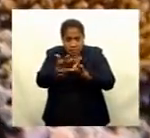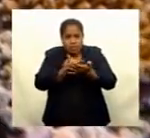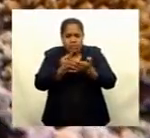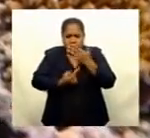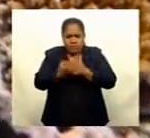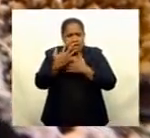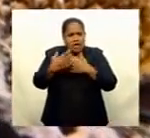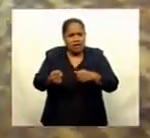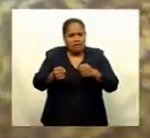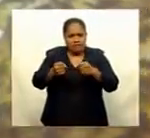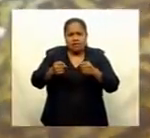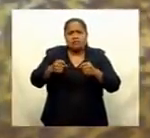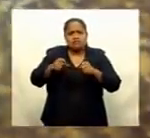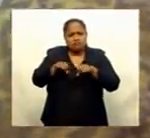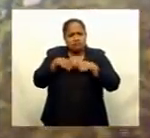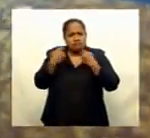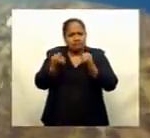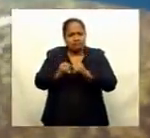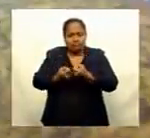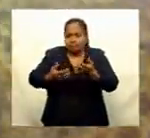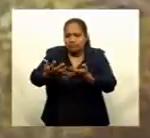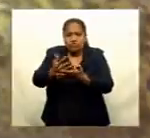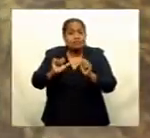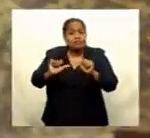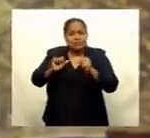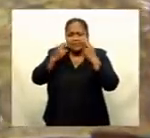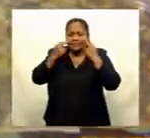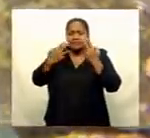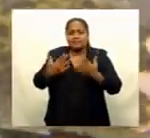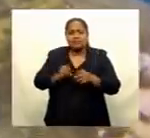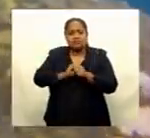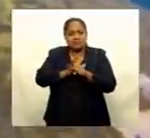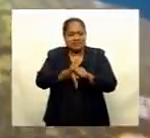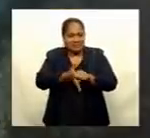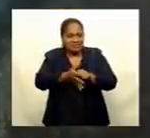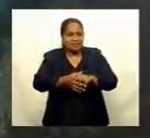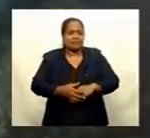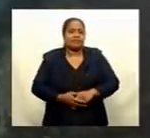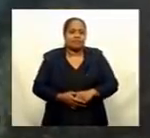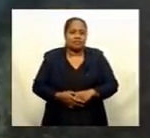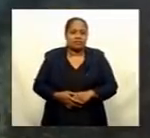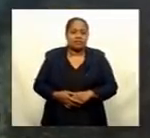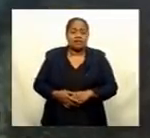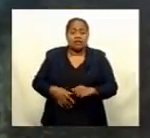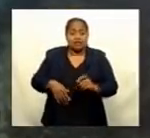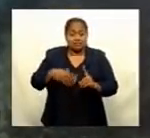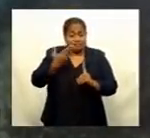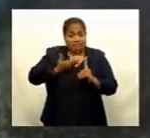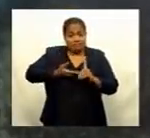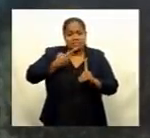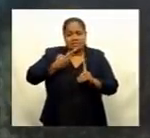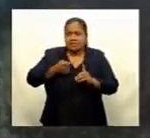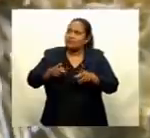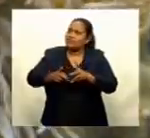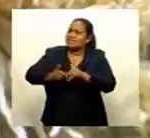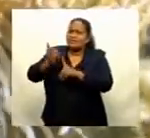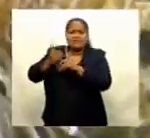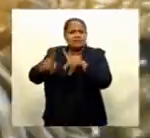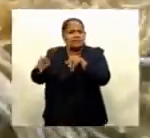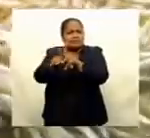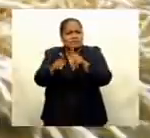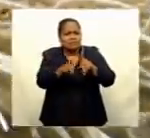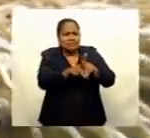social ramifications of protracted nature of COVID-19. Syed Qayyum also called on development partners to adopt